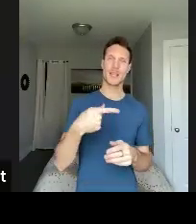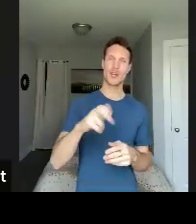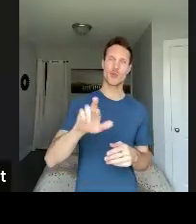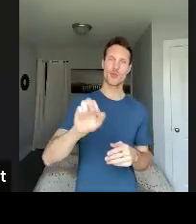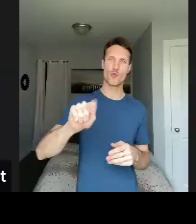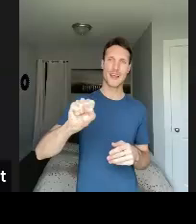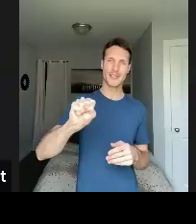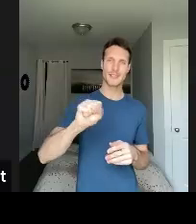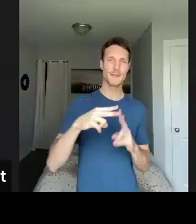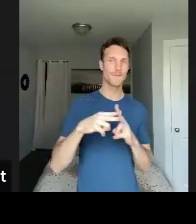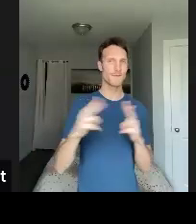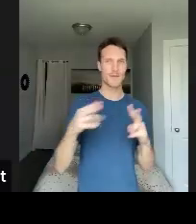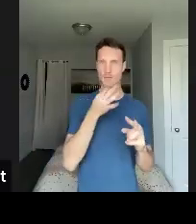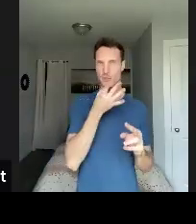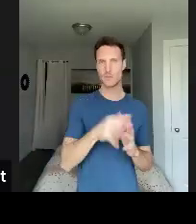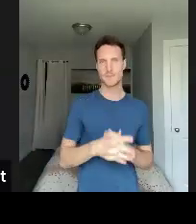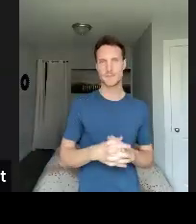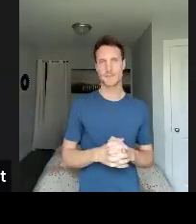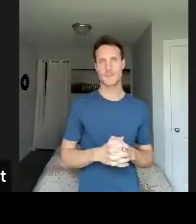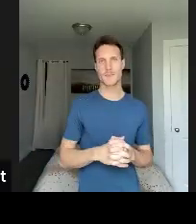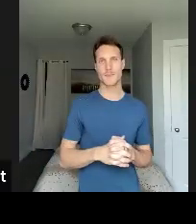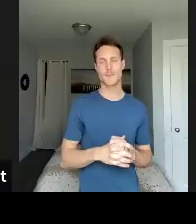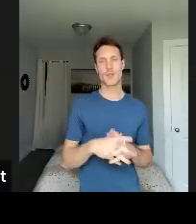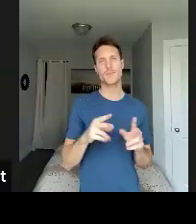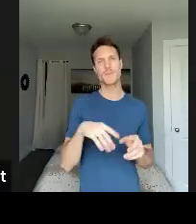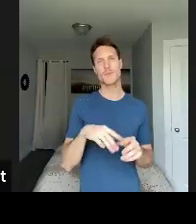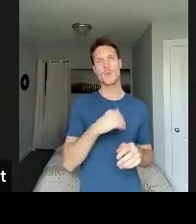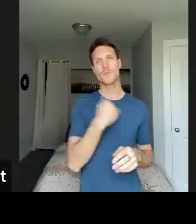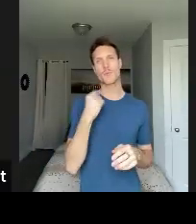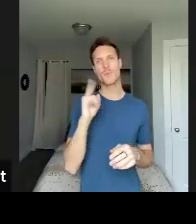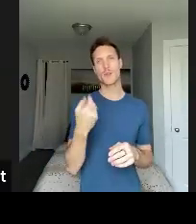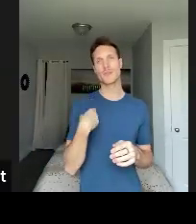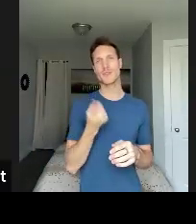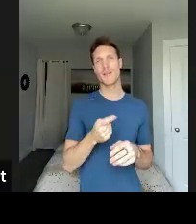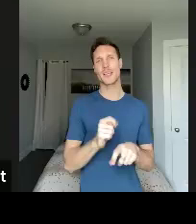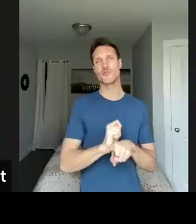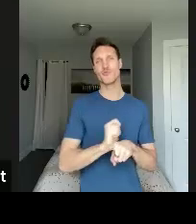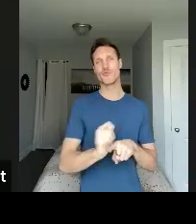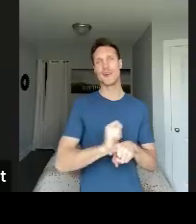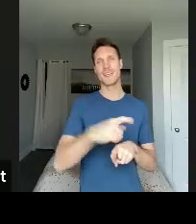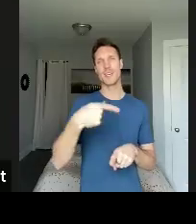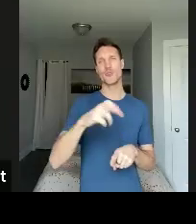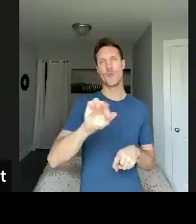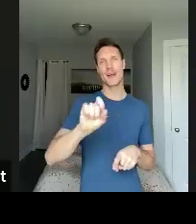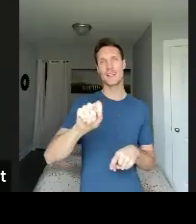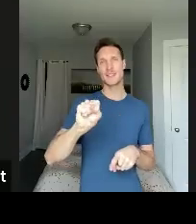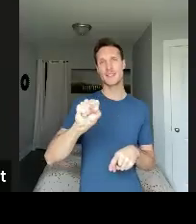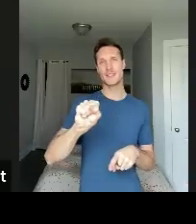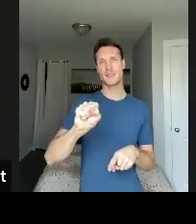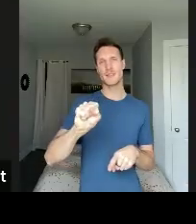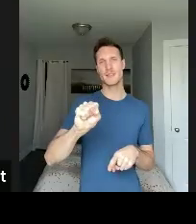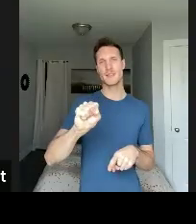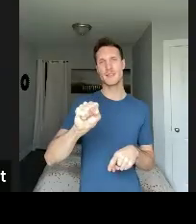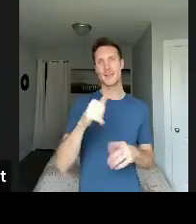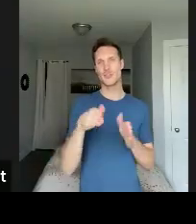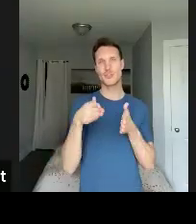Currently, we have 2 initiatives around training grants, and they are the direct service worker